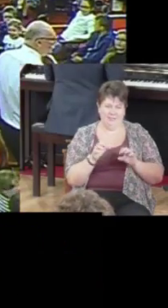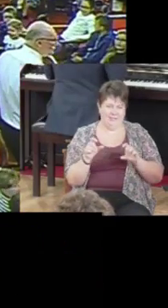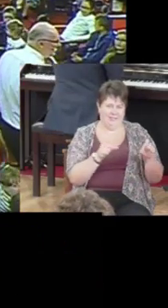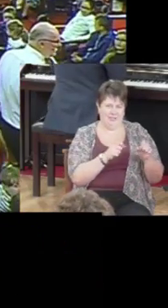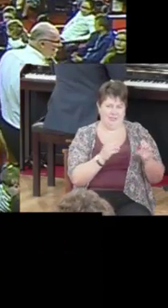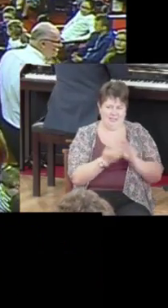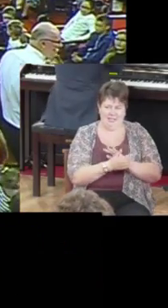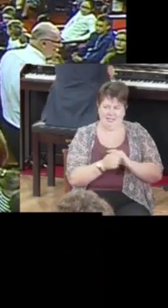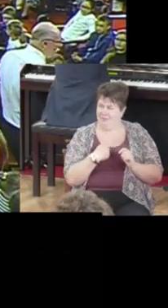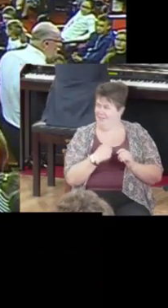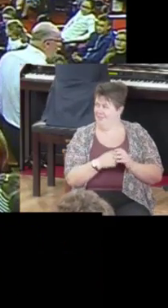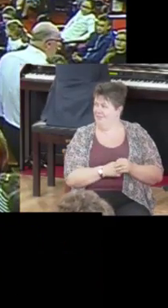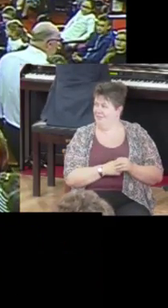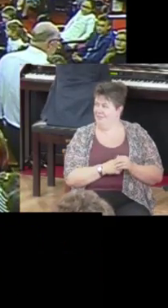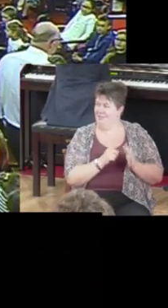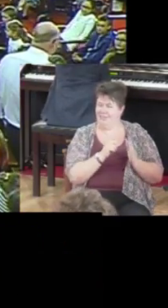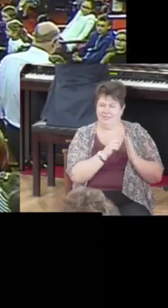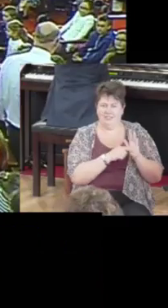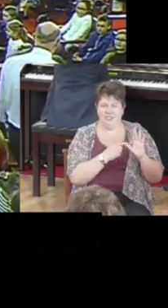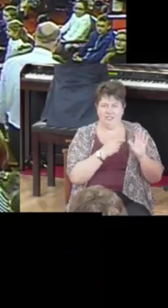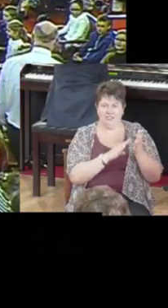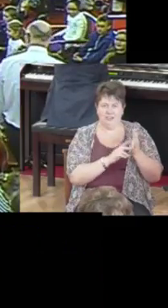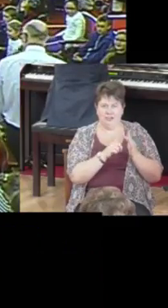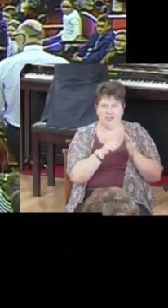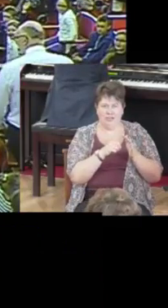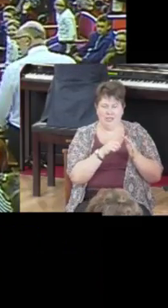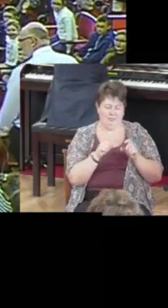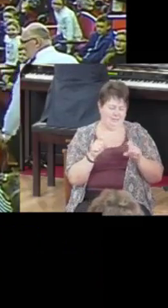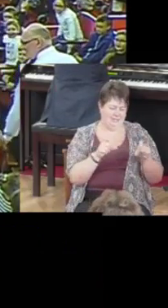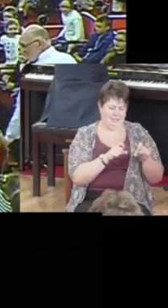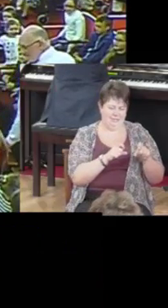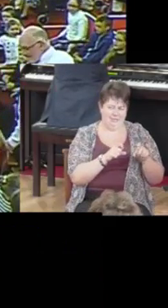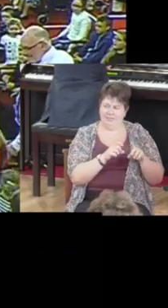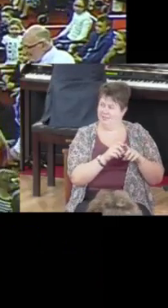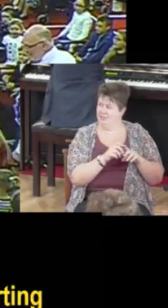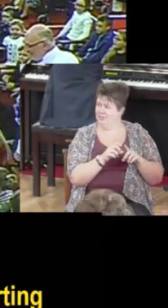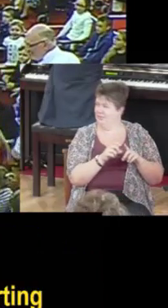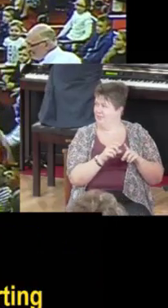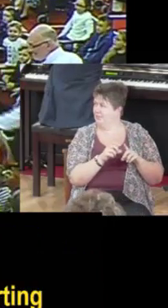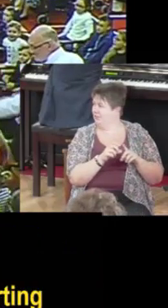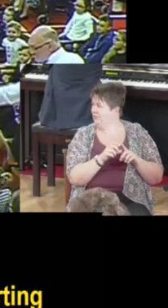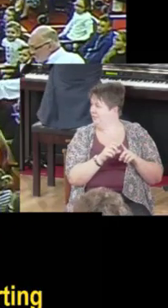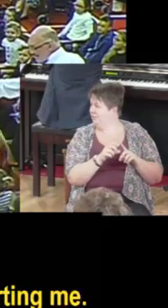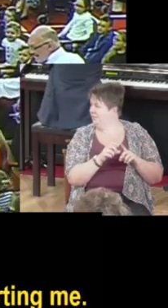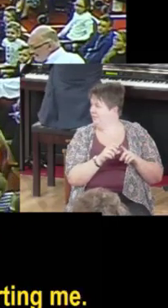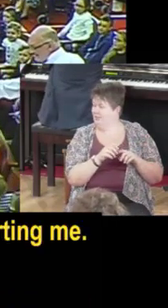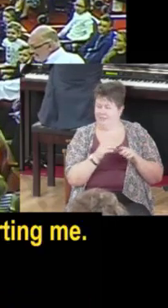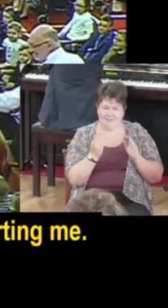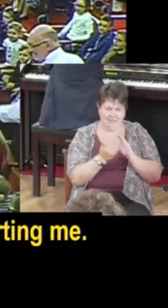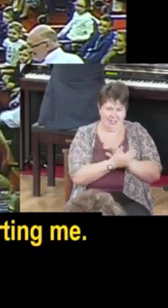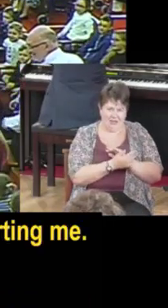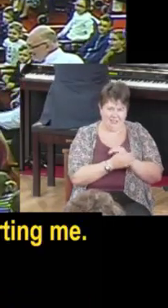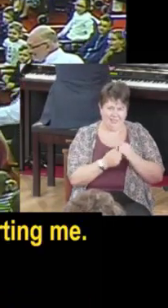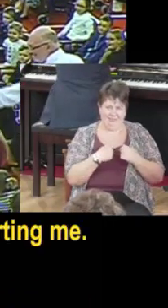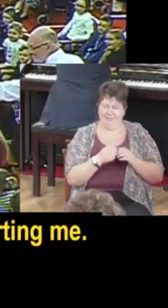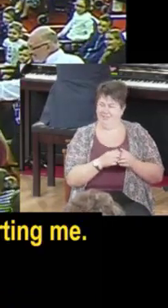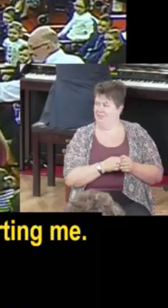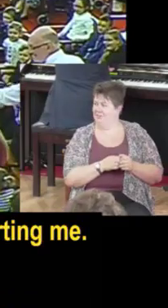Talk about being named and shamed in the church. Where is Damien? You're hiding.